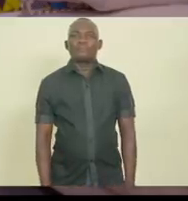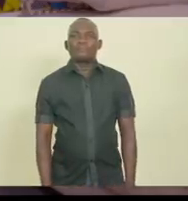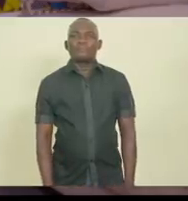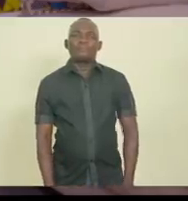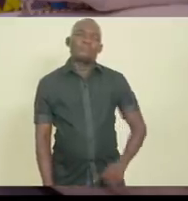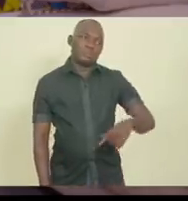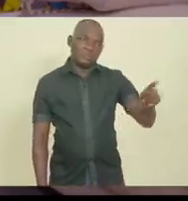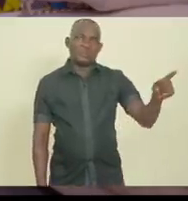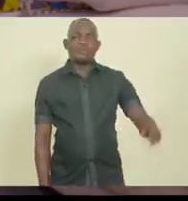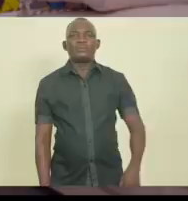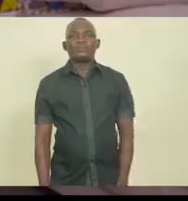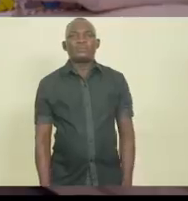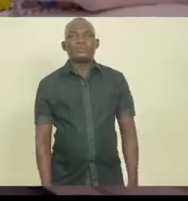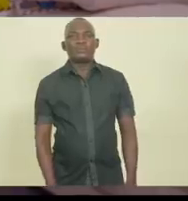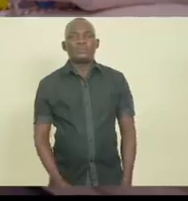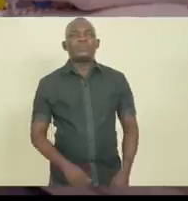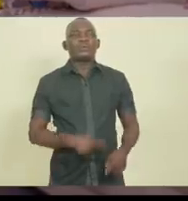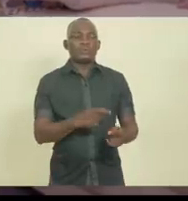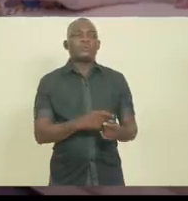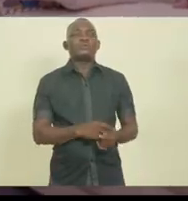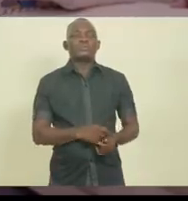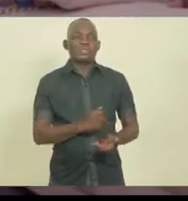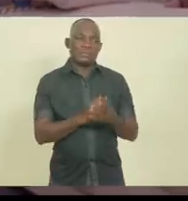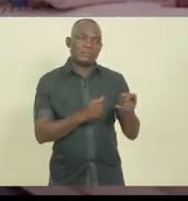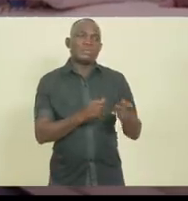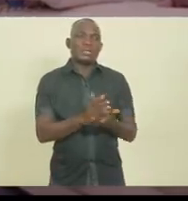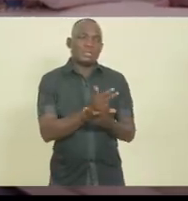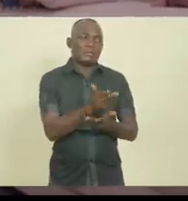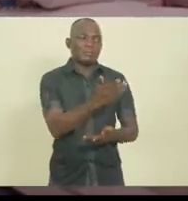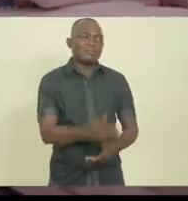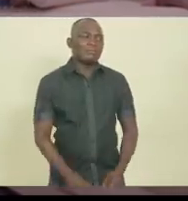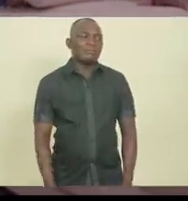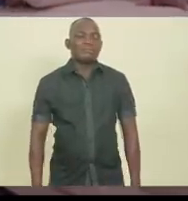Patience, go upstairs and go and put Titi to bed, okay? Yes, madam.